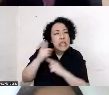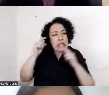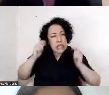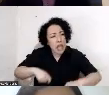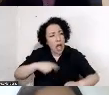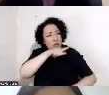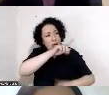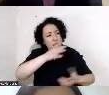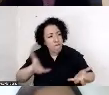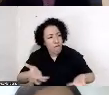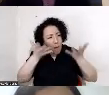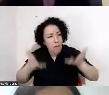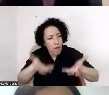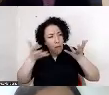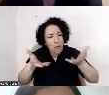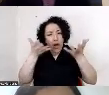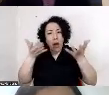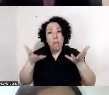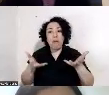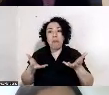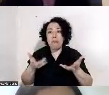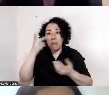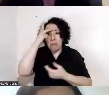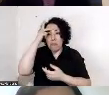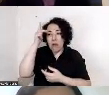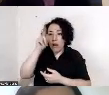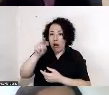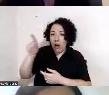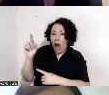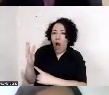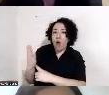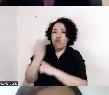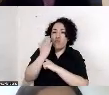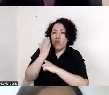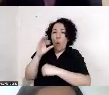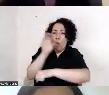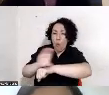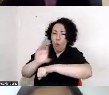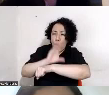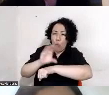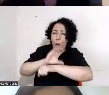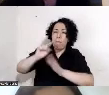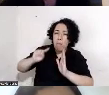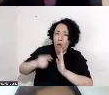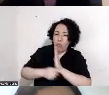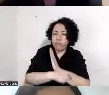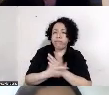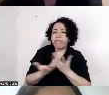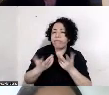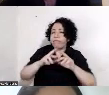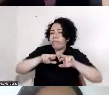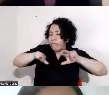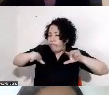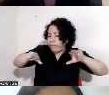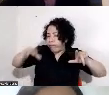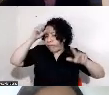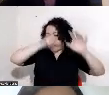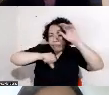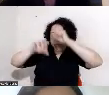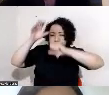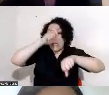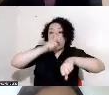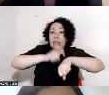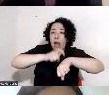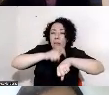mais. Teve tanta gente que acreditou em mim e me deu cursos avançados e projetos avançados independentes. Eles me deram tempo de